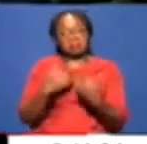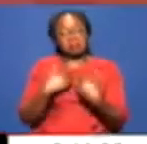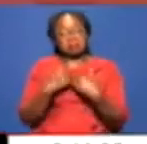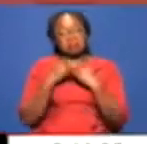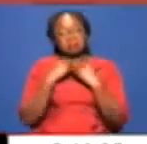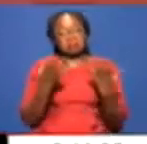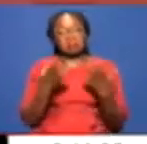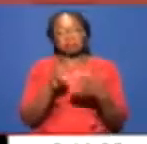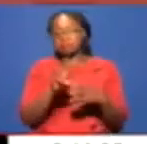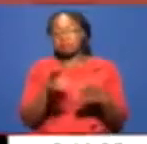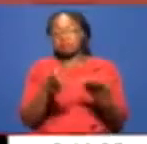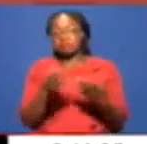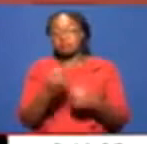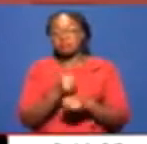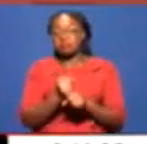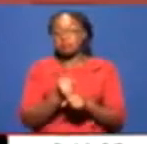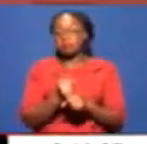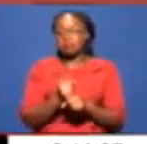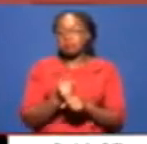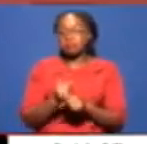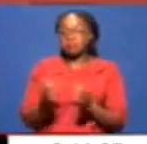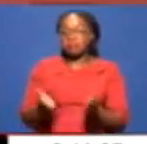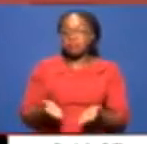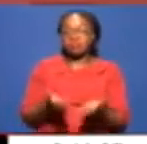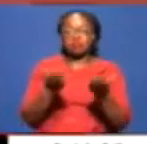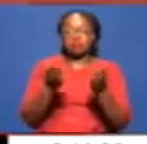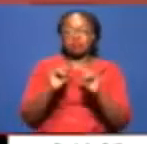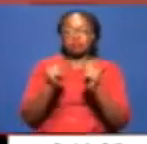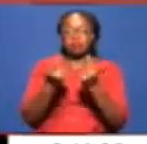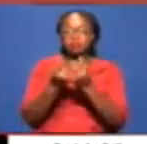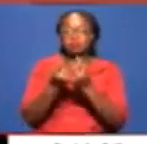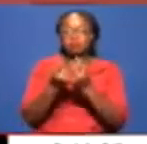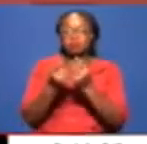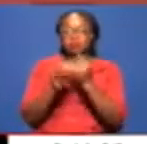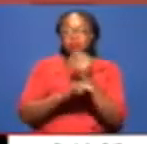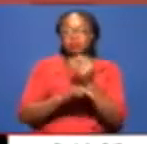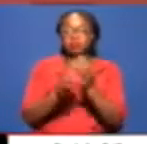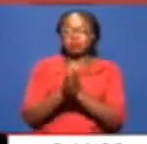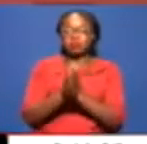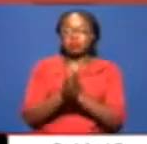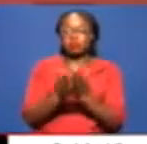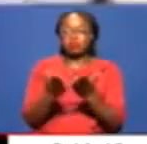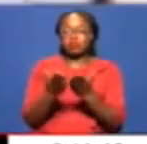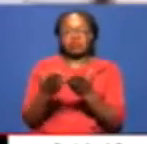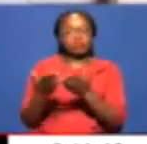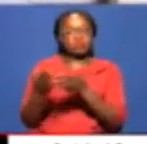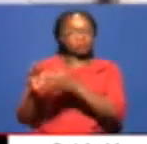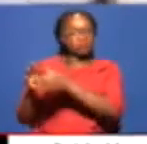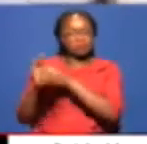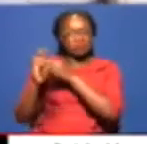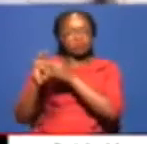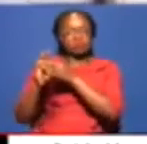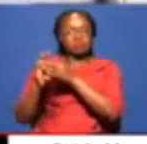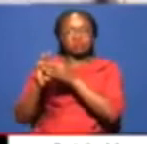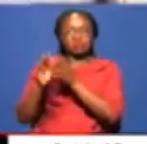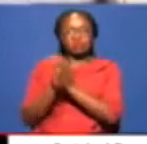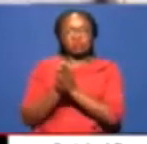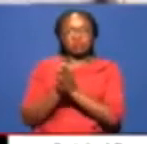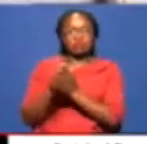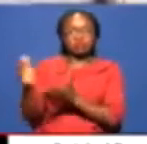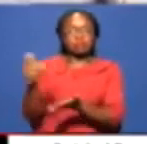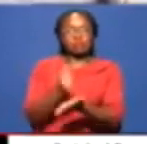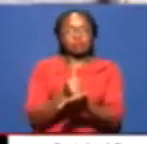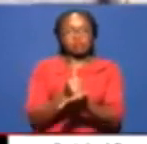whether it's divisive. Just like he's promoted tribalism, he's now promoting racialism by sort of branding